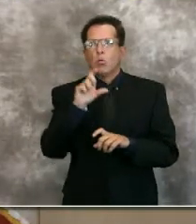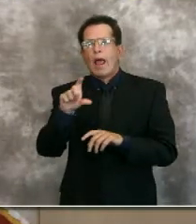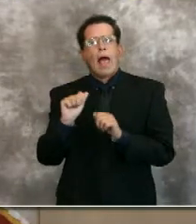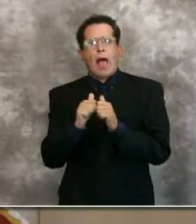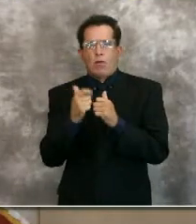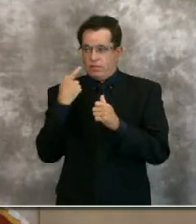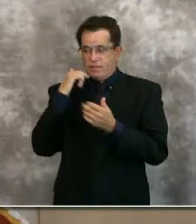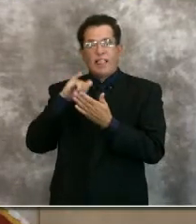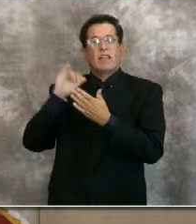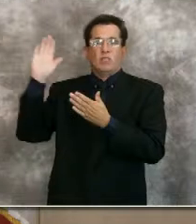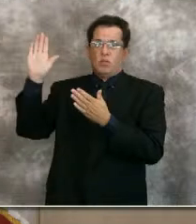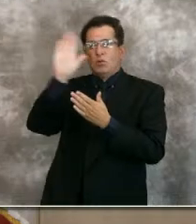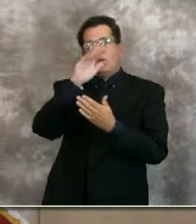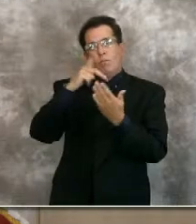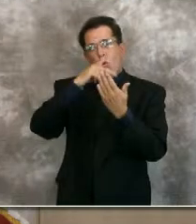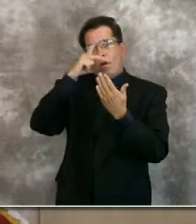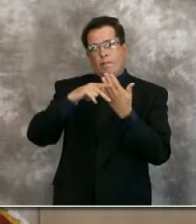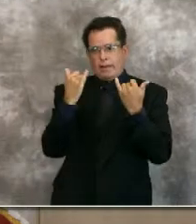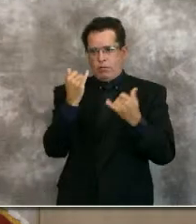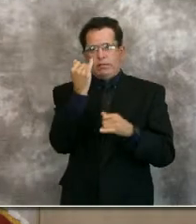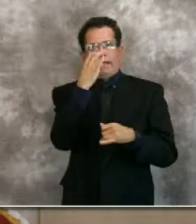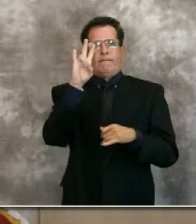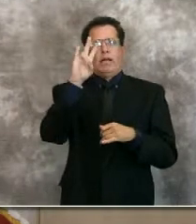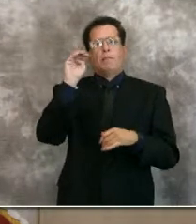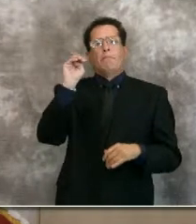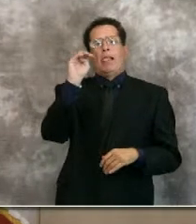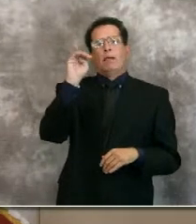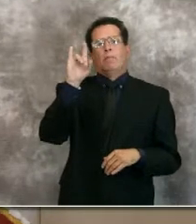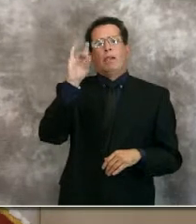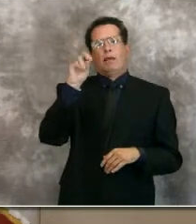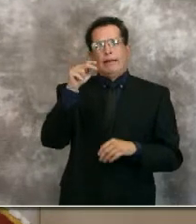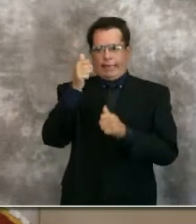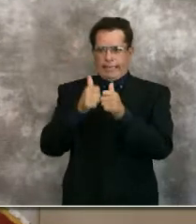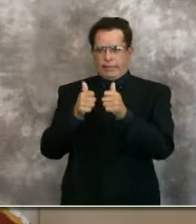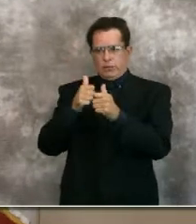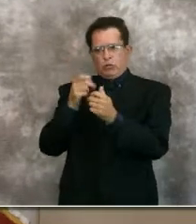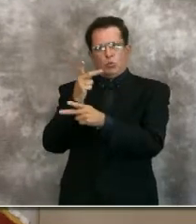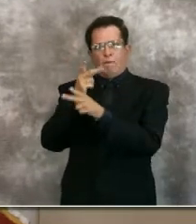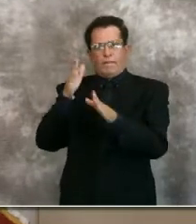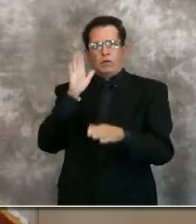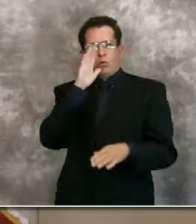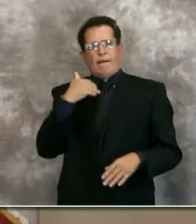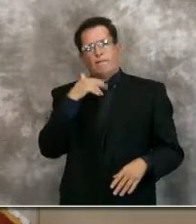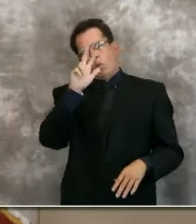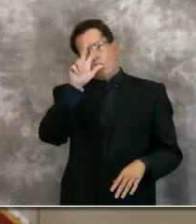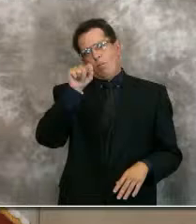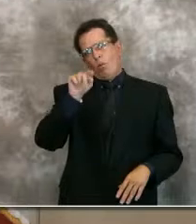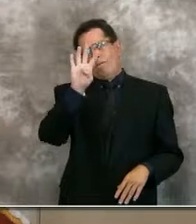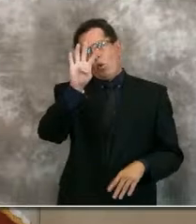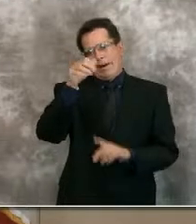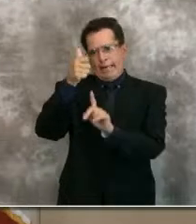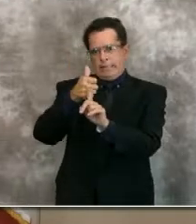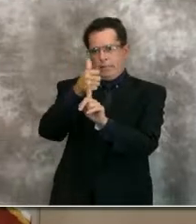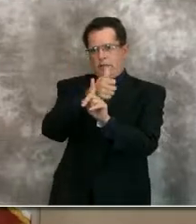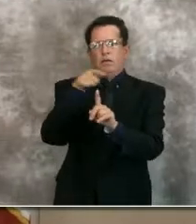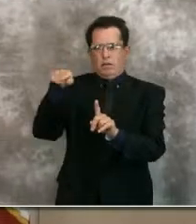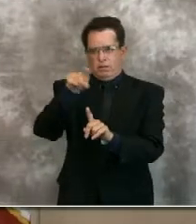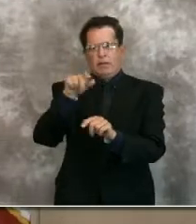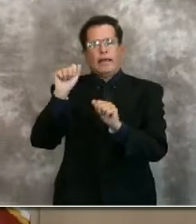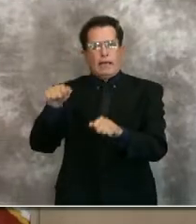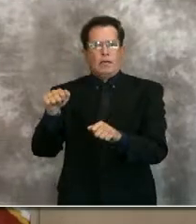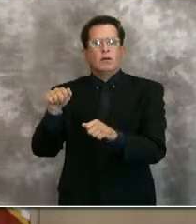is set up. There's a little over 17 million. I think each supervisor will have about 3.4 million, I believe, that will be available